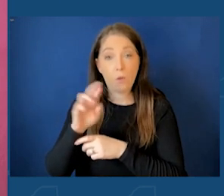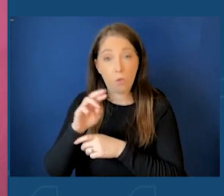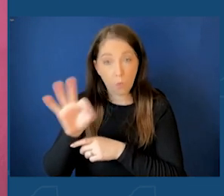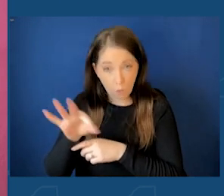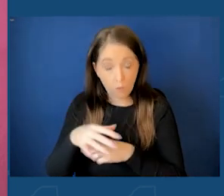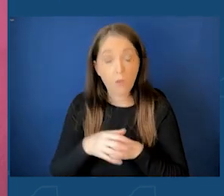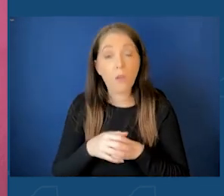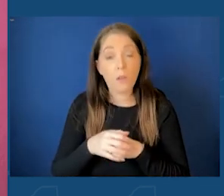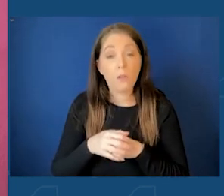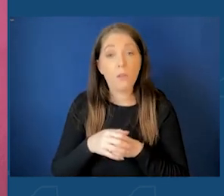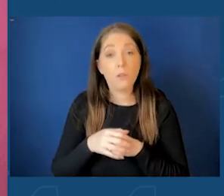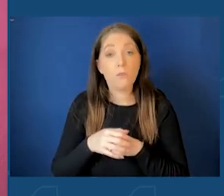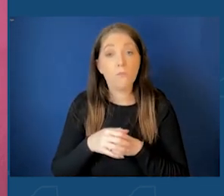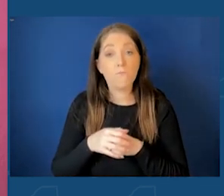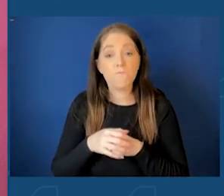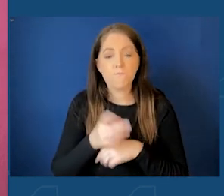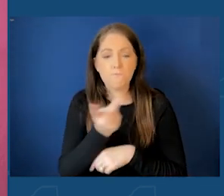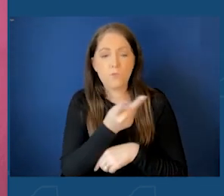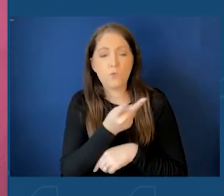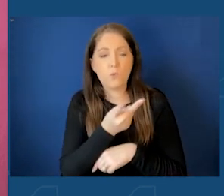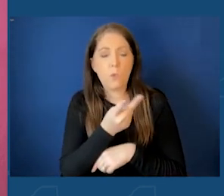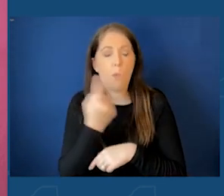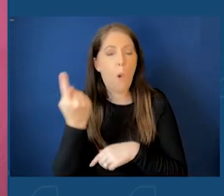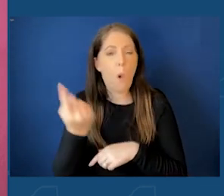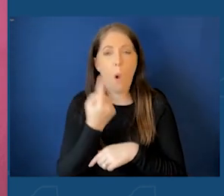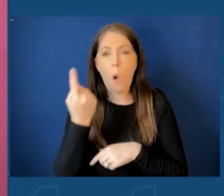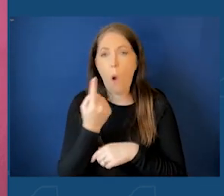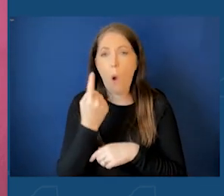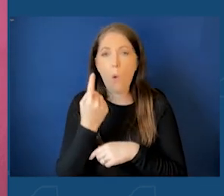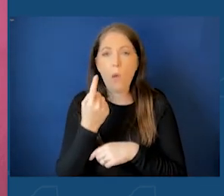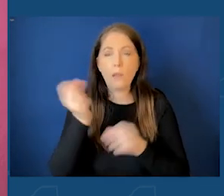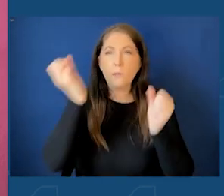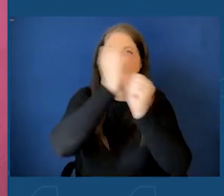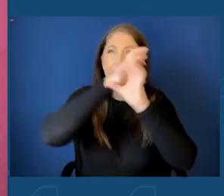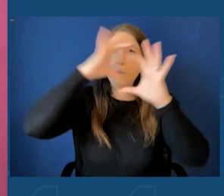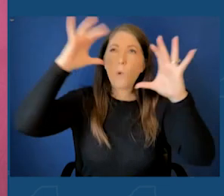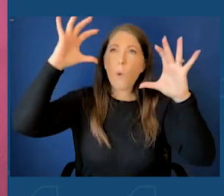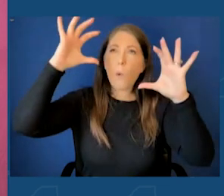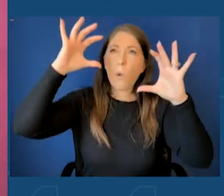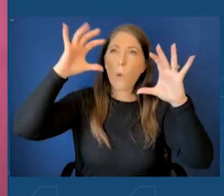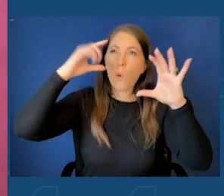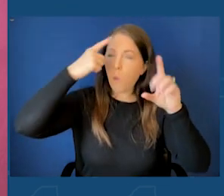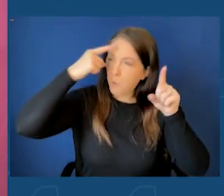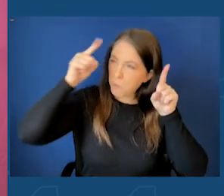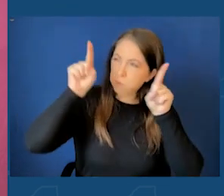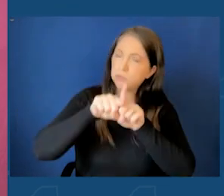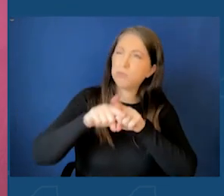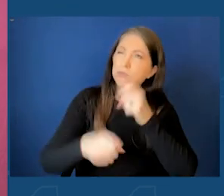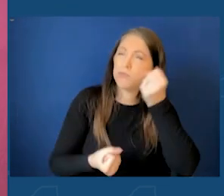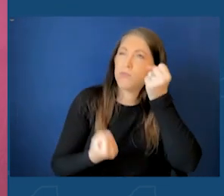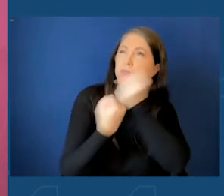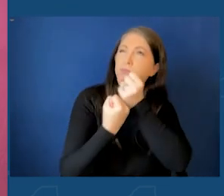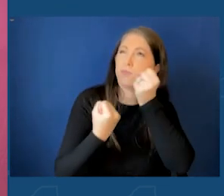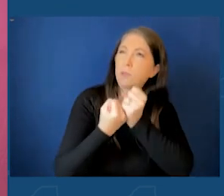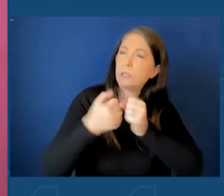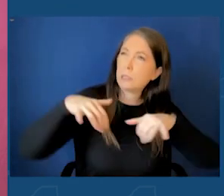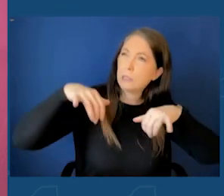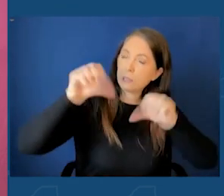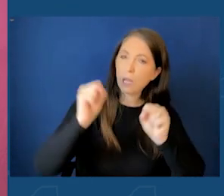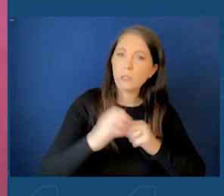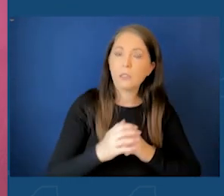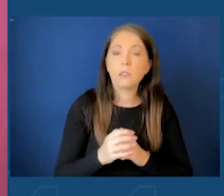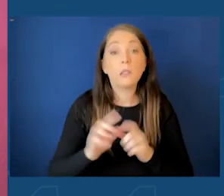they always embraced the vision without reservation or hesitancy, but challenged us